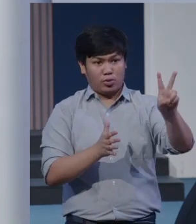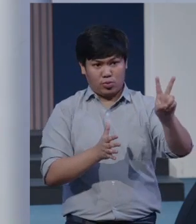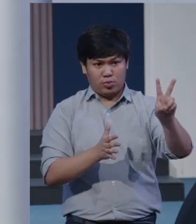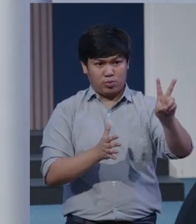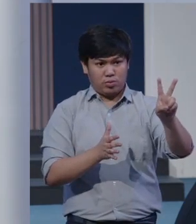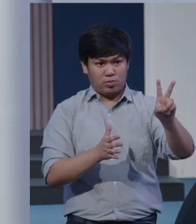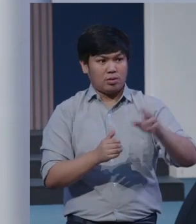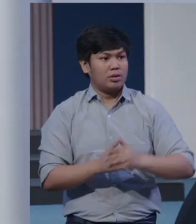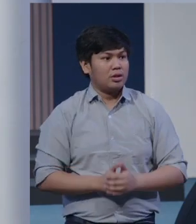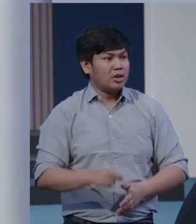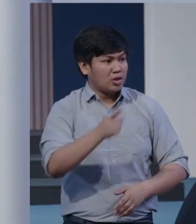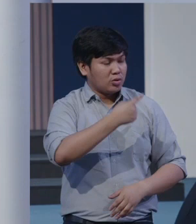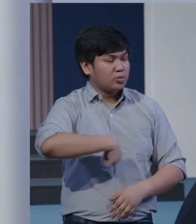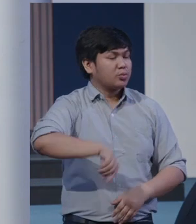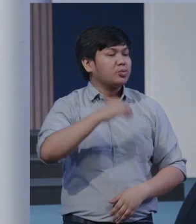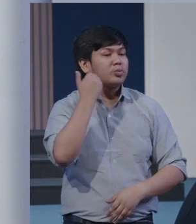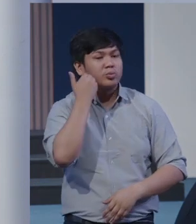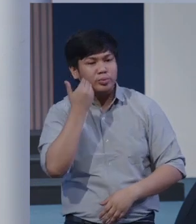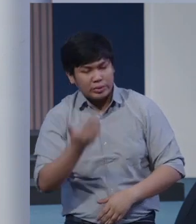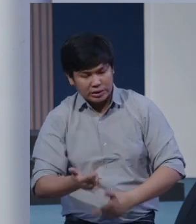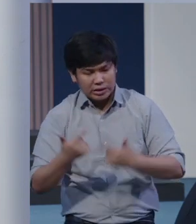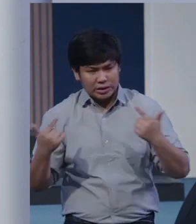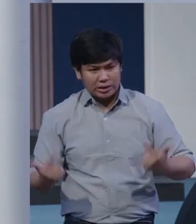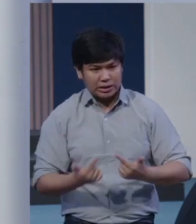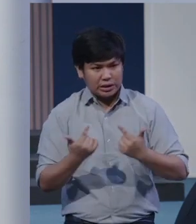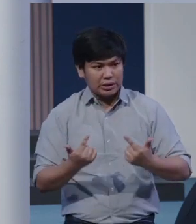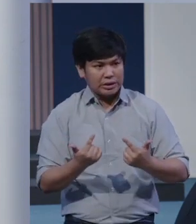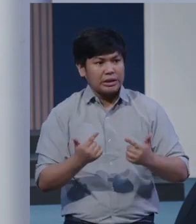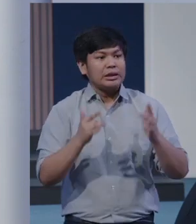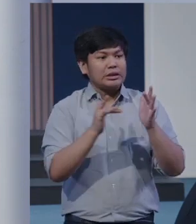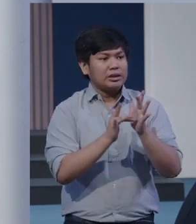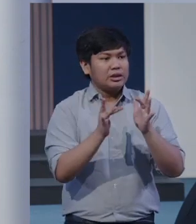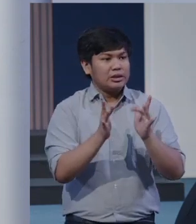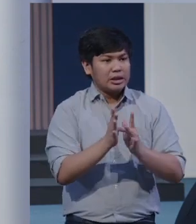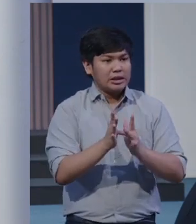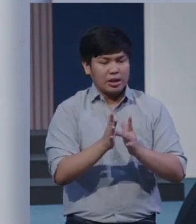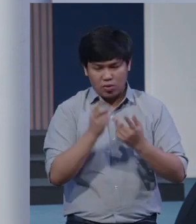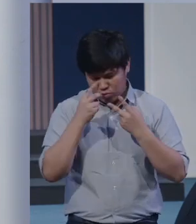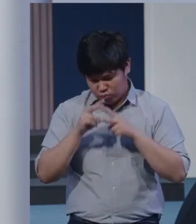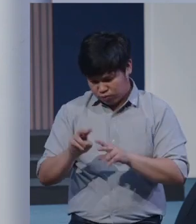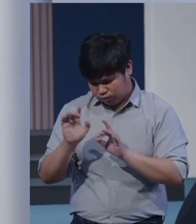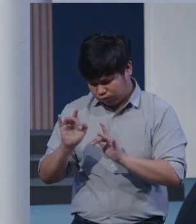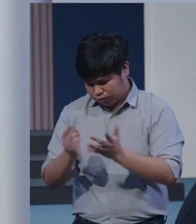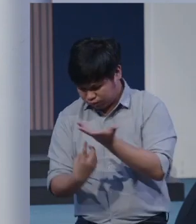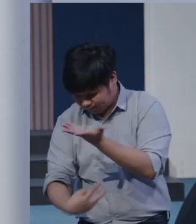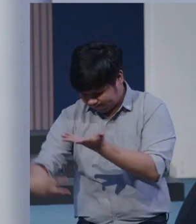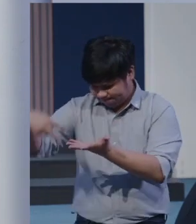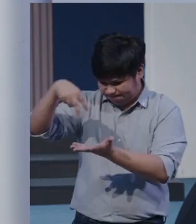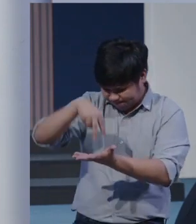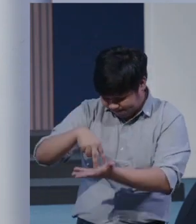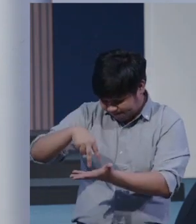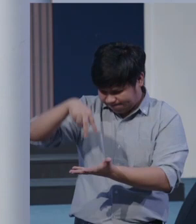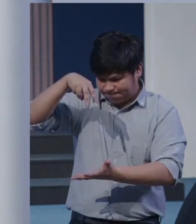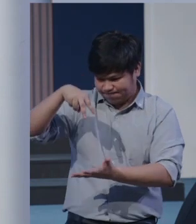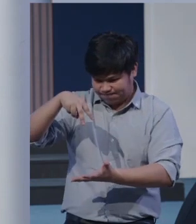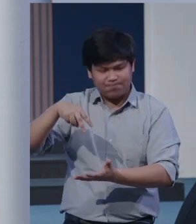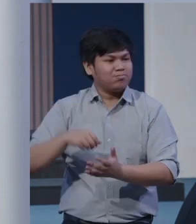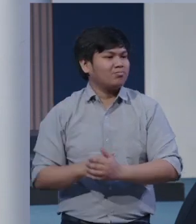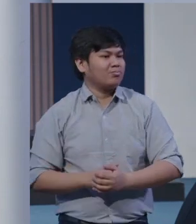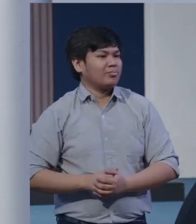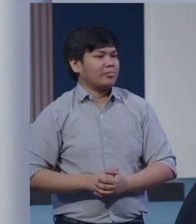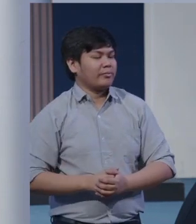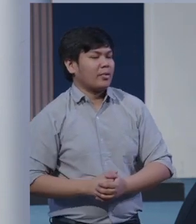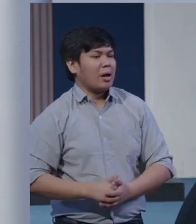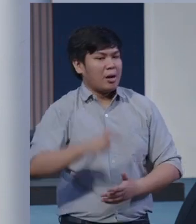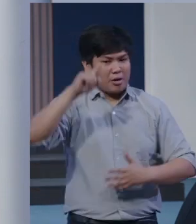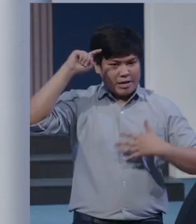even when we were dead in our trespasses He made us Alive together with Christ by Grace you have been saved